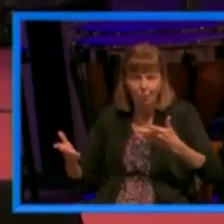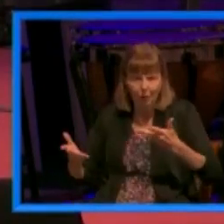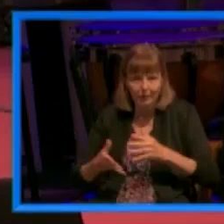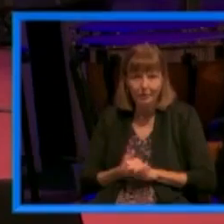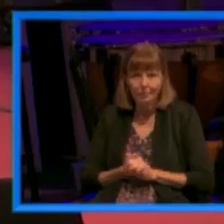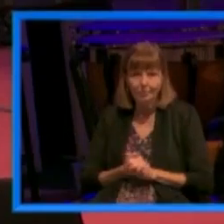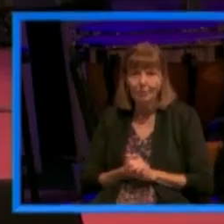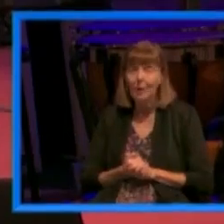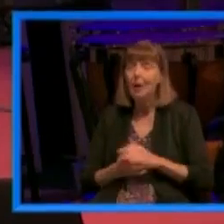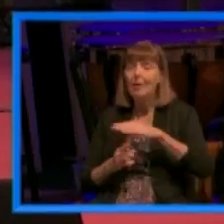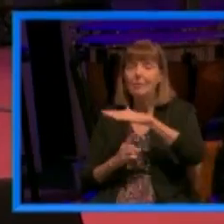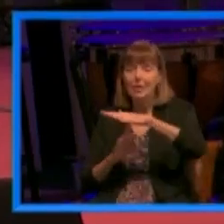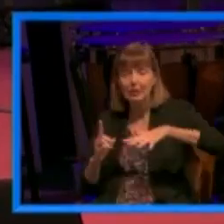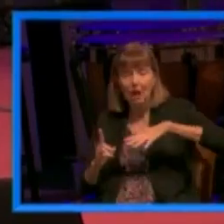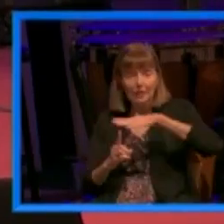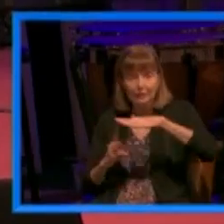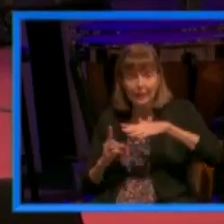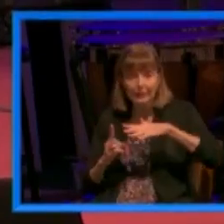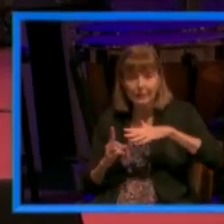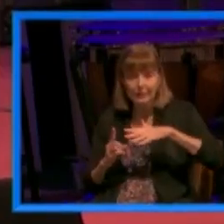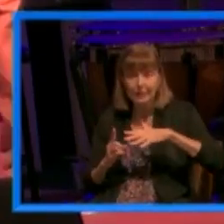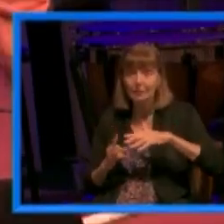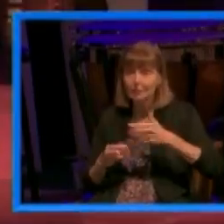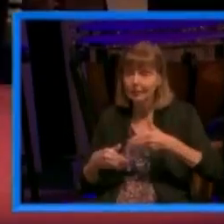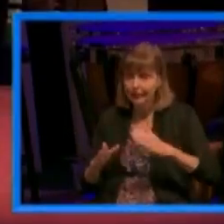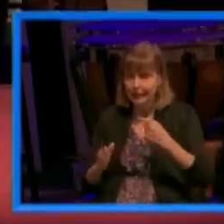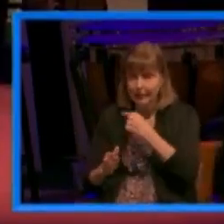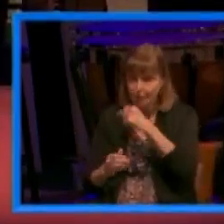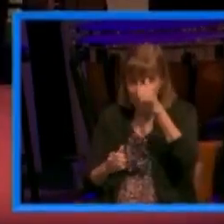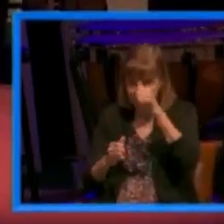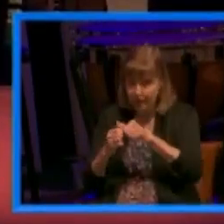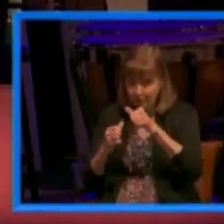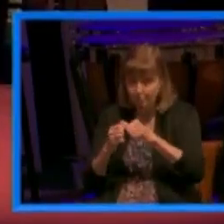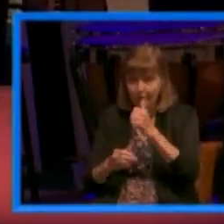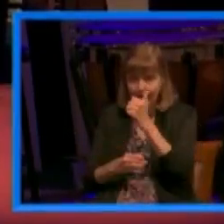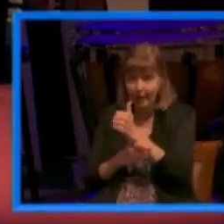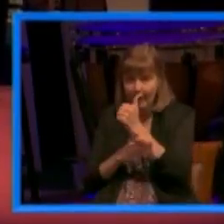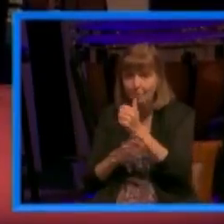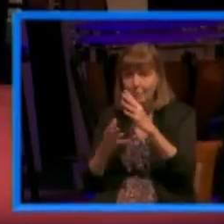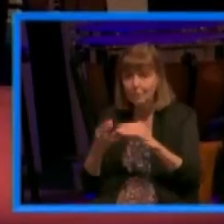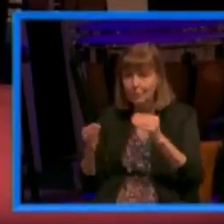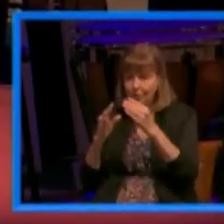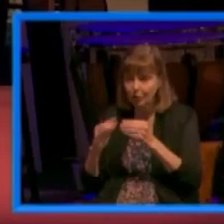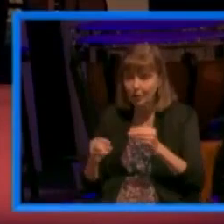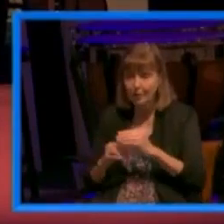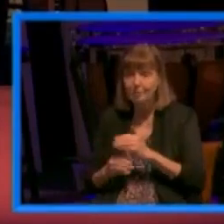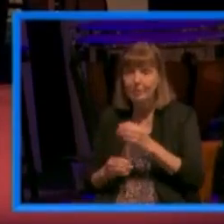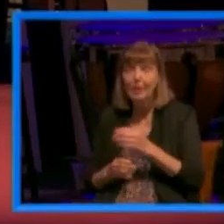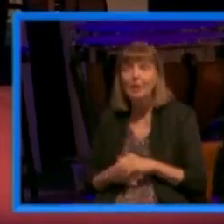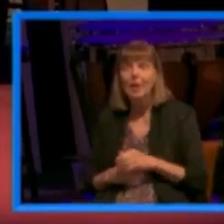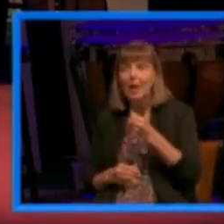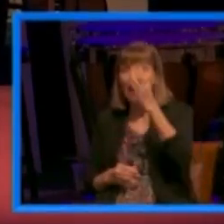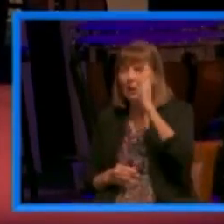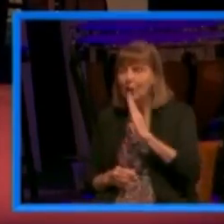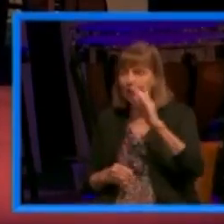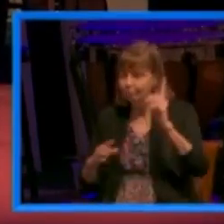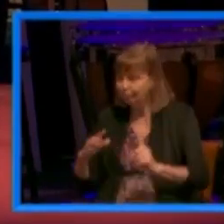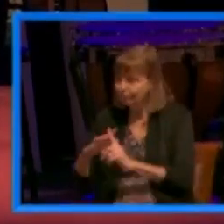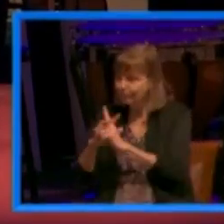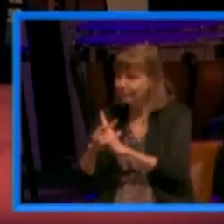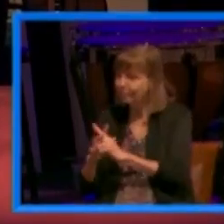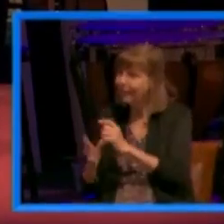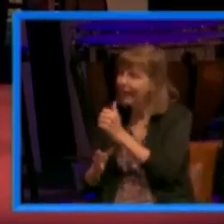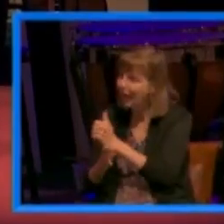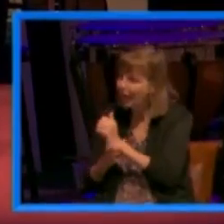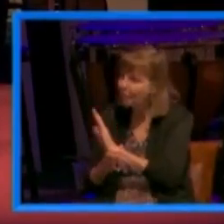make sure we remember the story of Abram. In chapter 12 of Genesis, God comes to Abram and speaks to him and says, Abram, I want you to leave your land, your people,